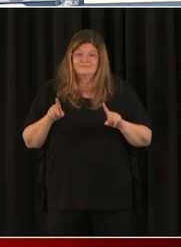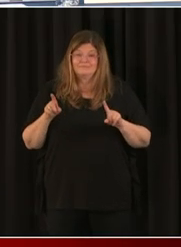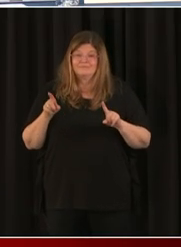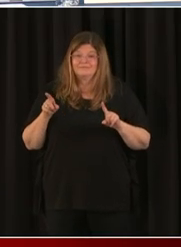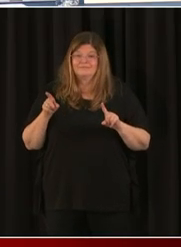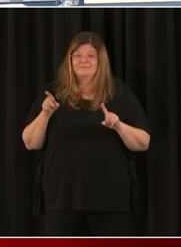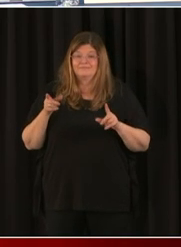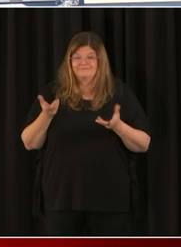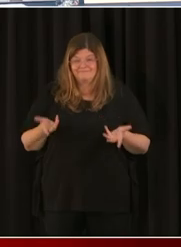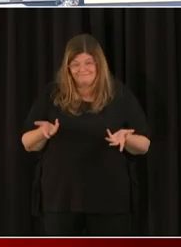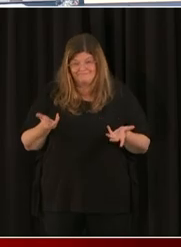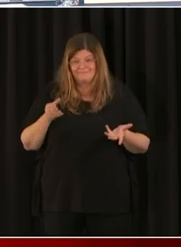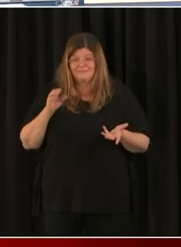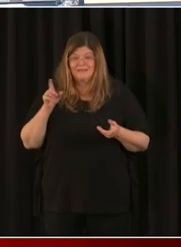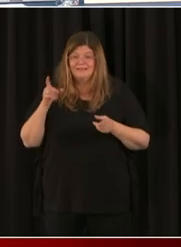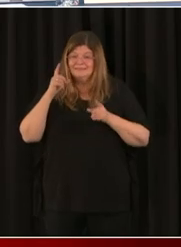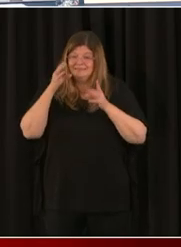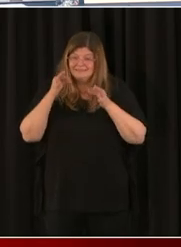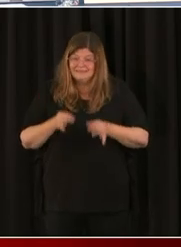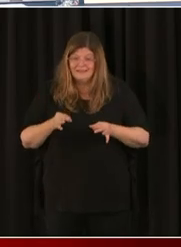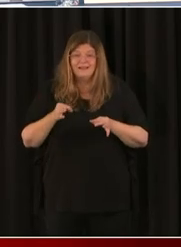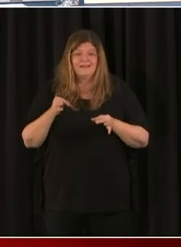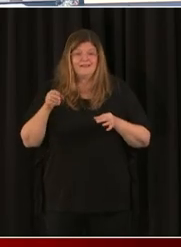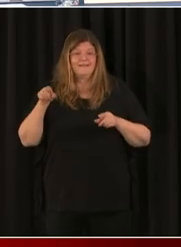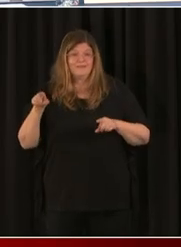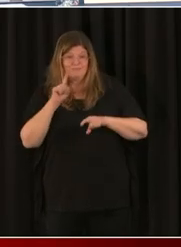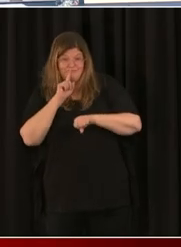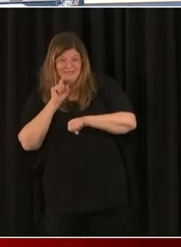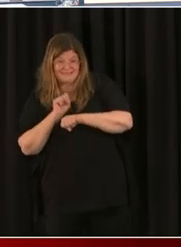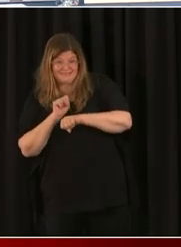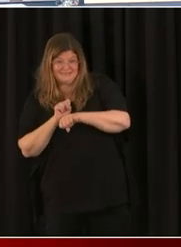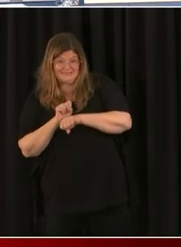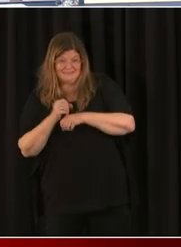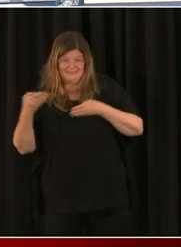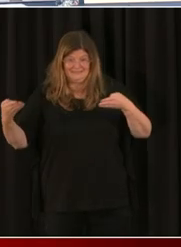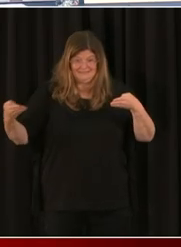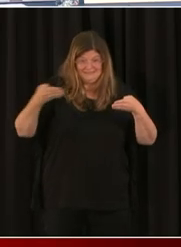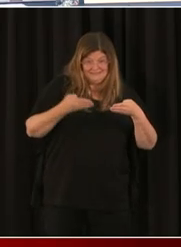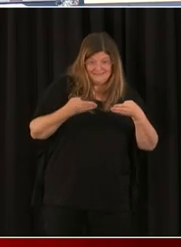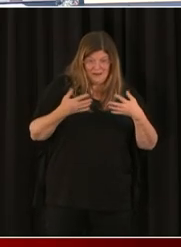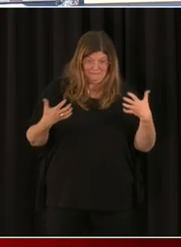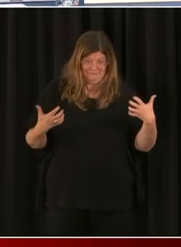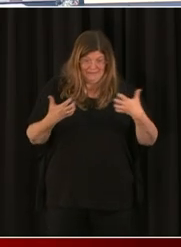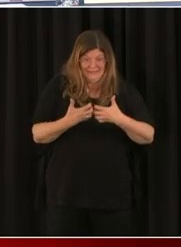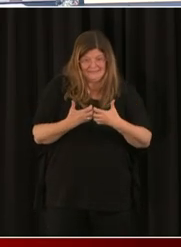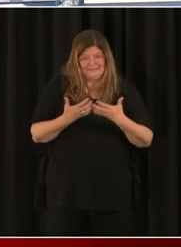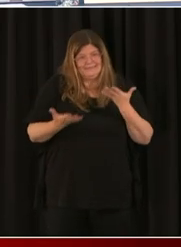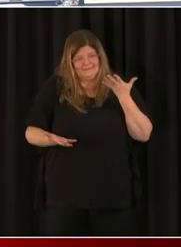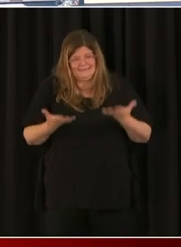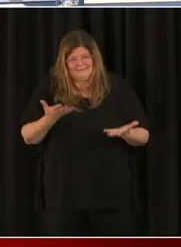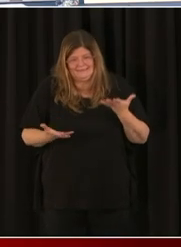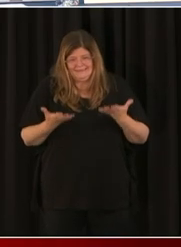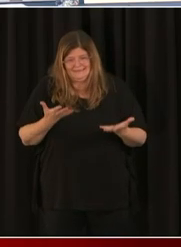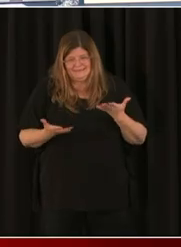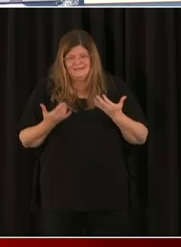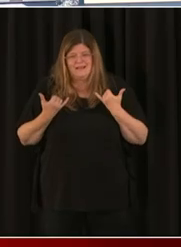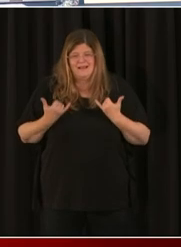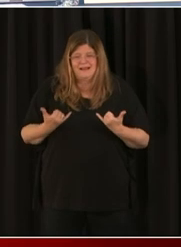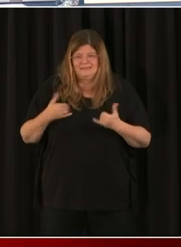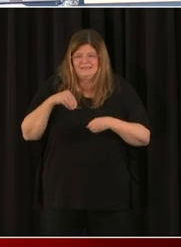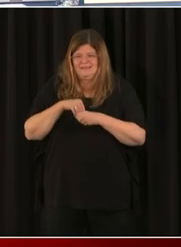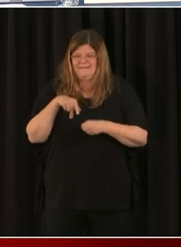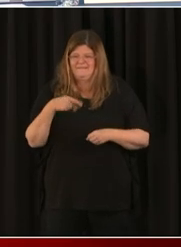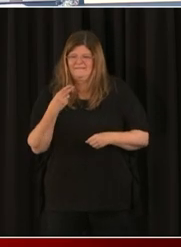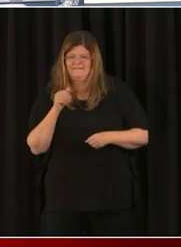enter information that declares that they are in fact appropriate for whatever level we are at that time. Right now we're in phase 1